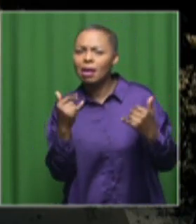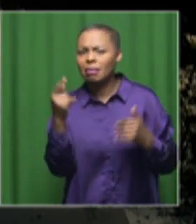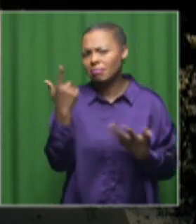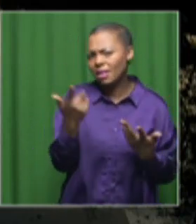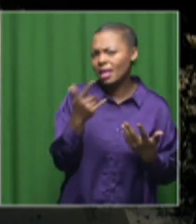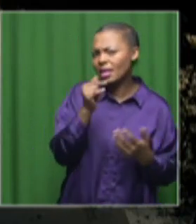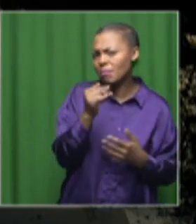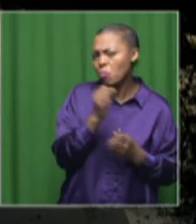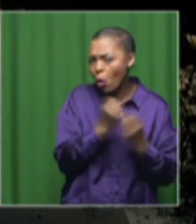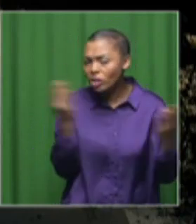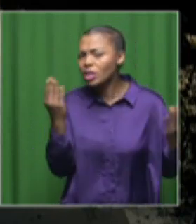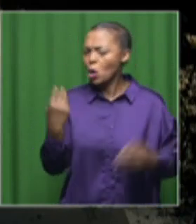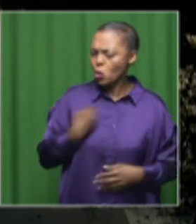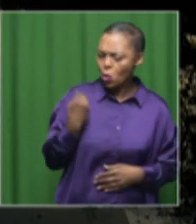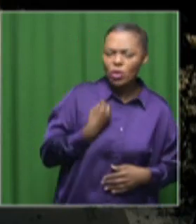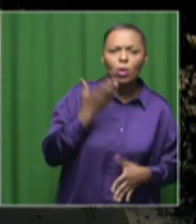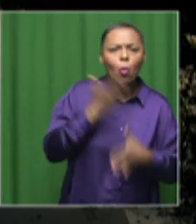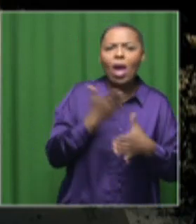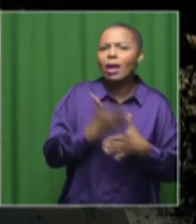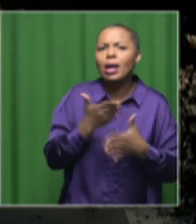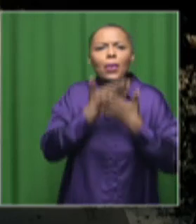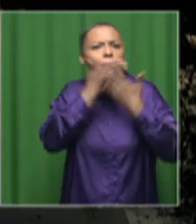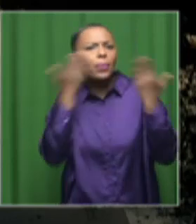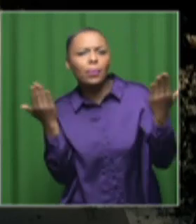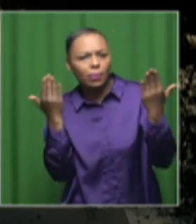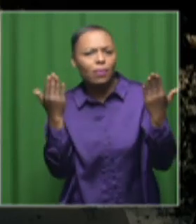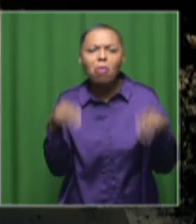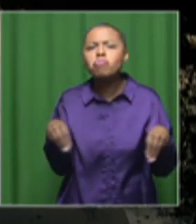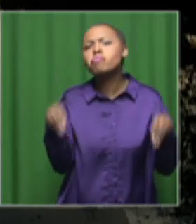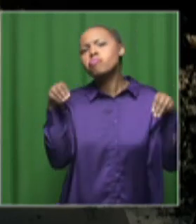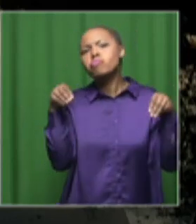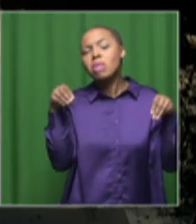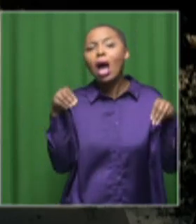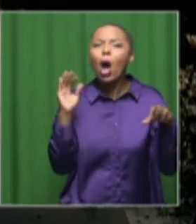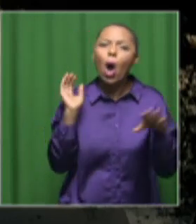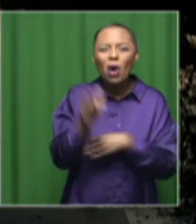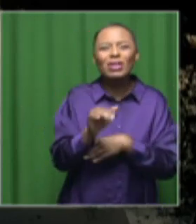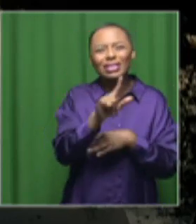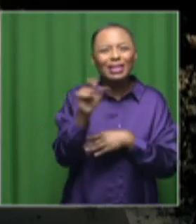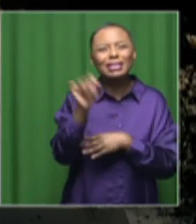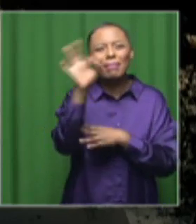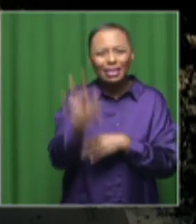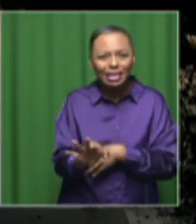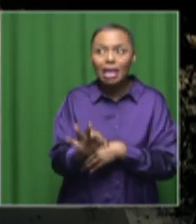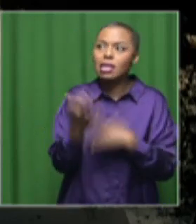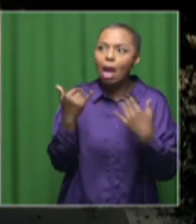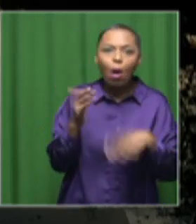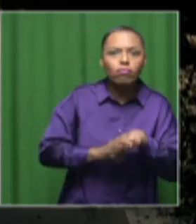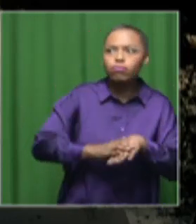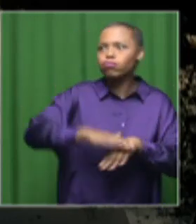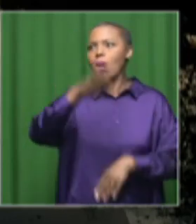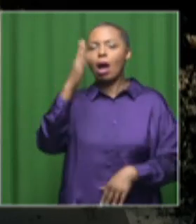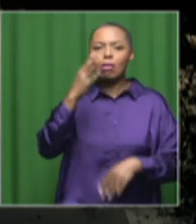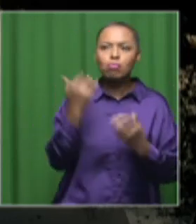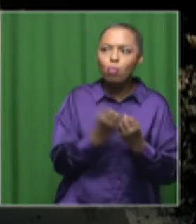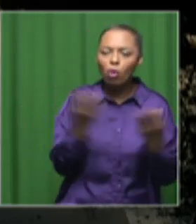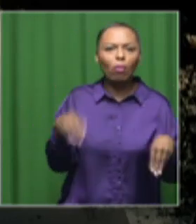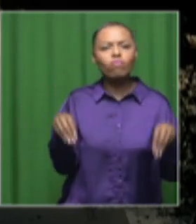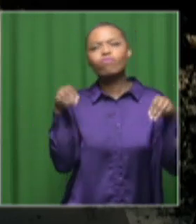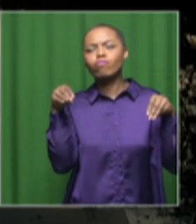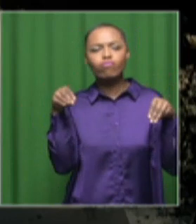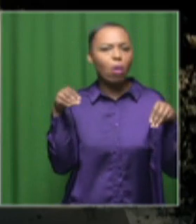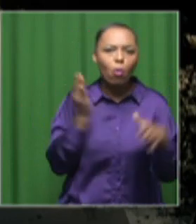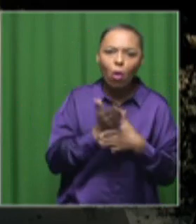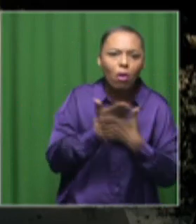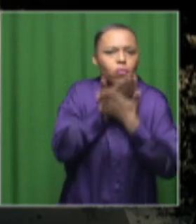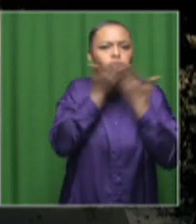youth unemployment, for example, in the country is over 70%? And it keeps growing based on unemployment stats.